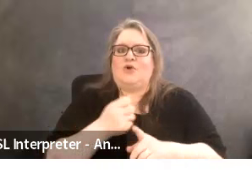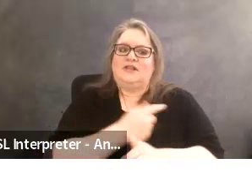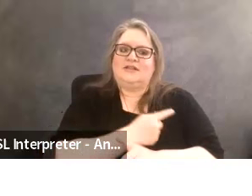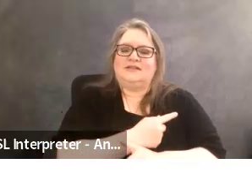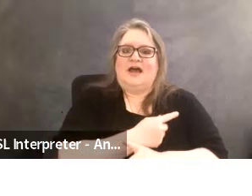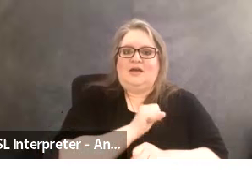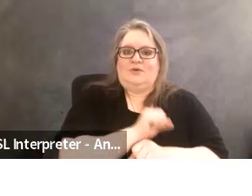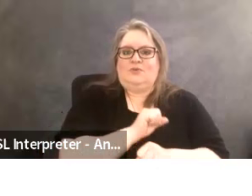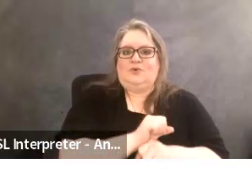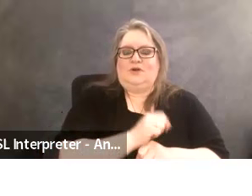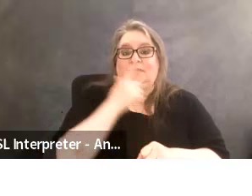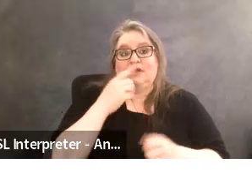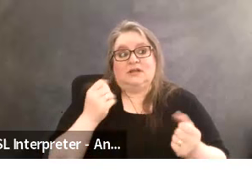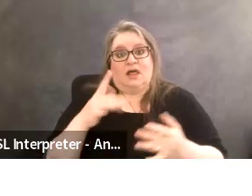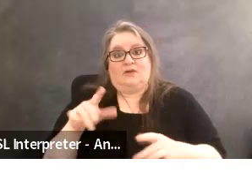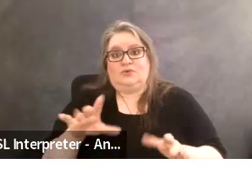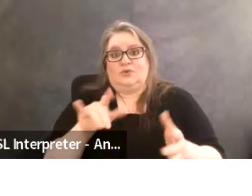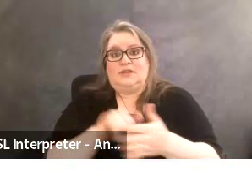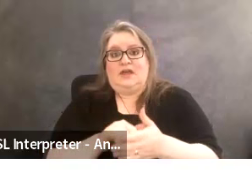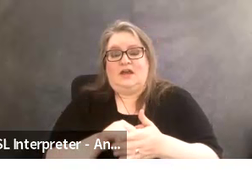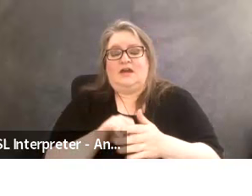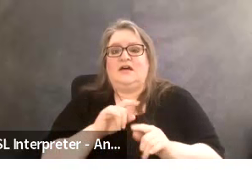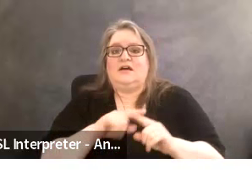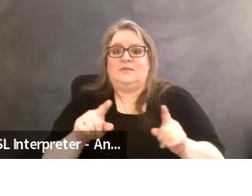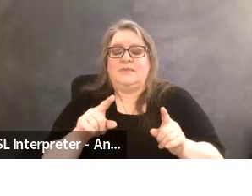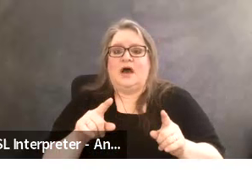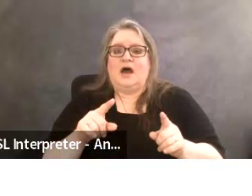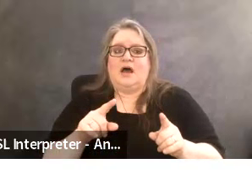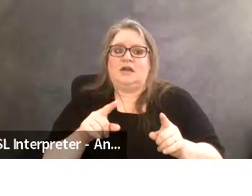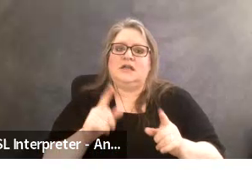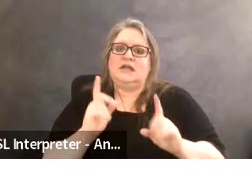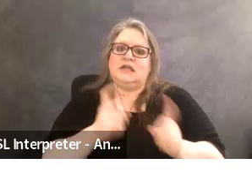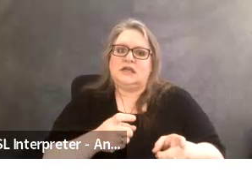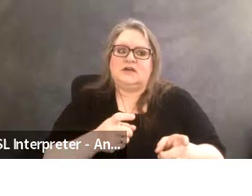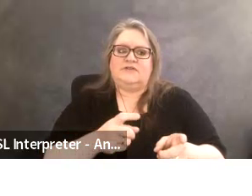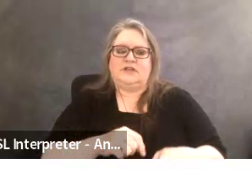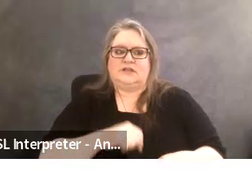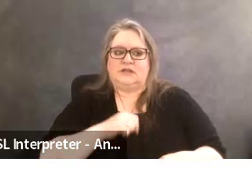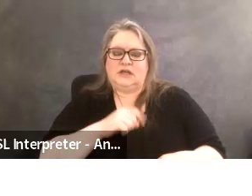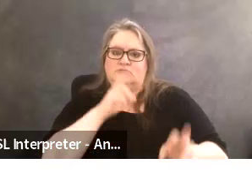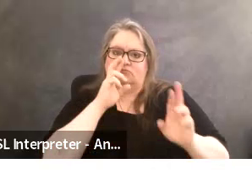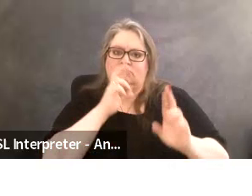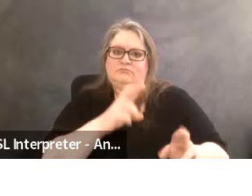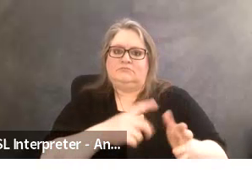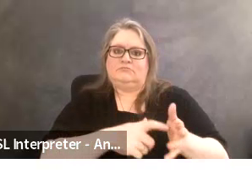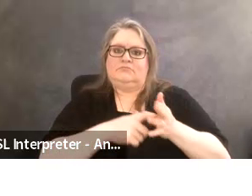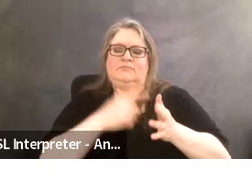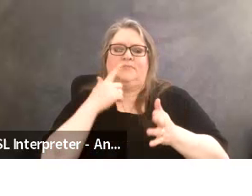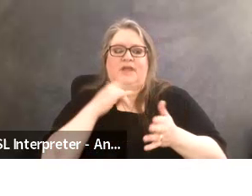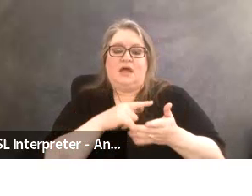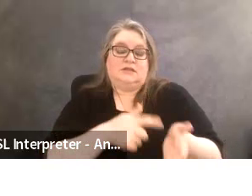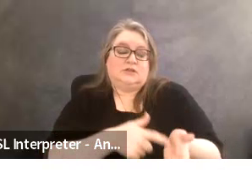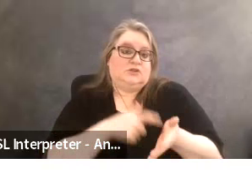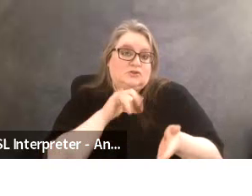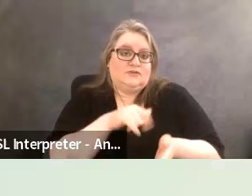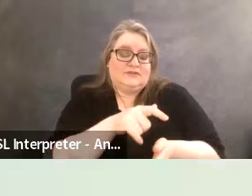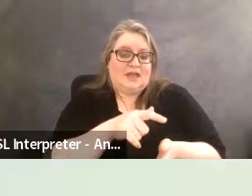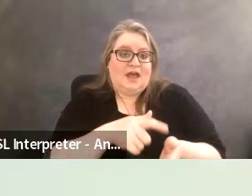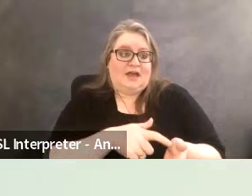of you are. Treat it with the dignity and respect that it requires, because it deserves that dignity and respect.